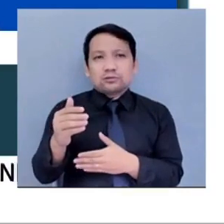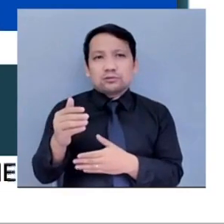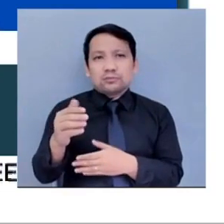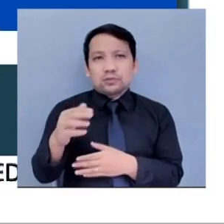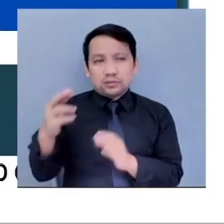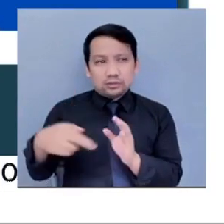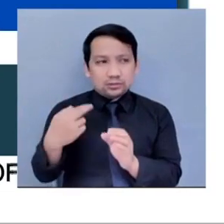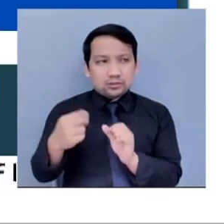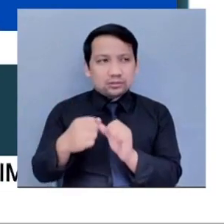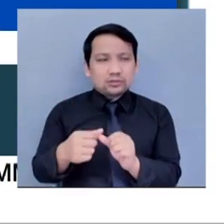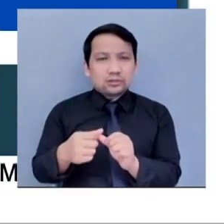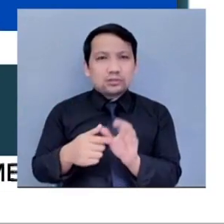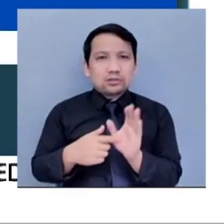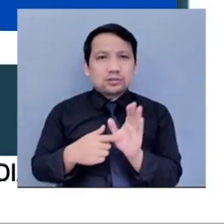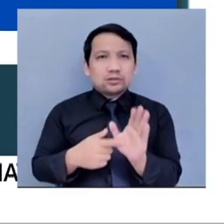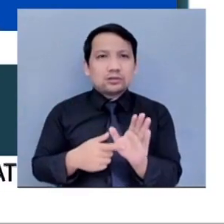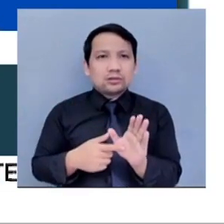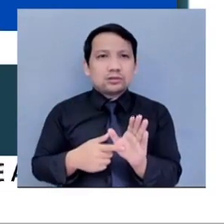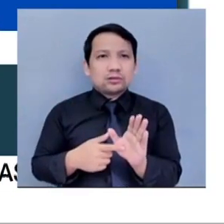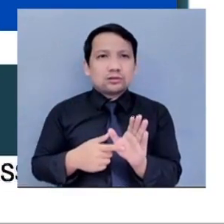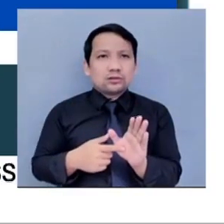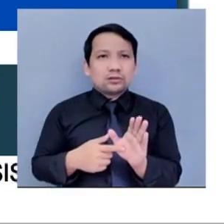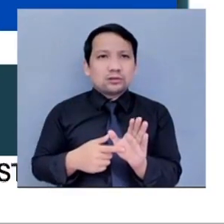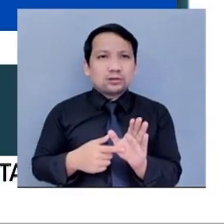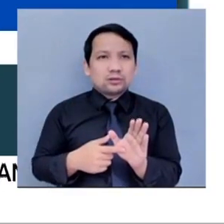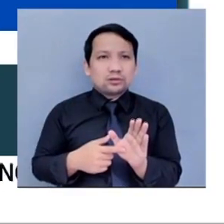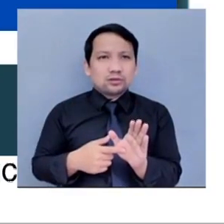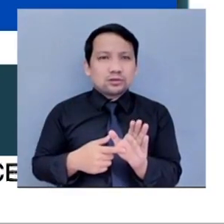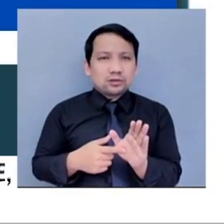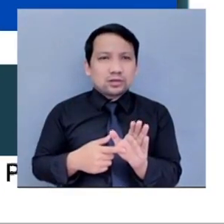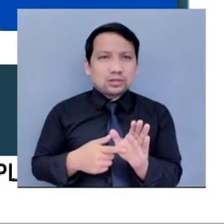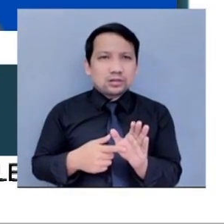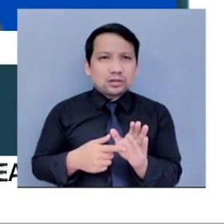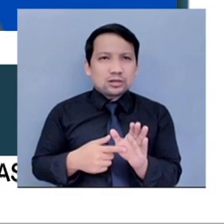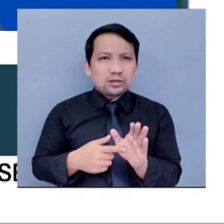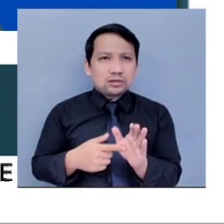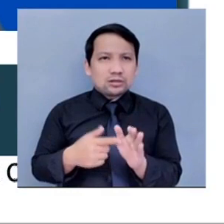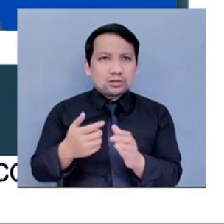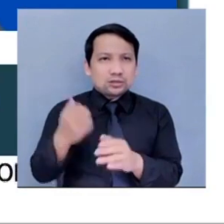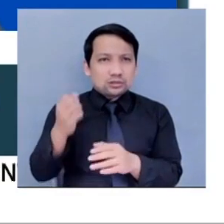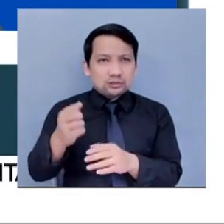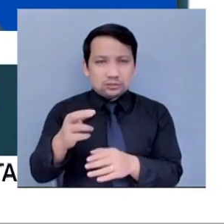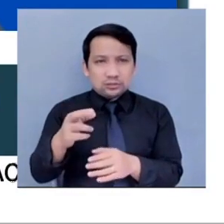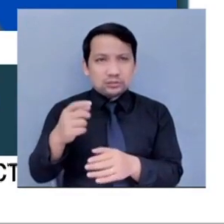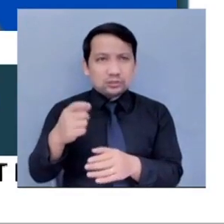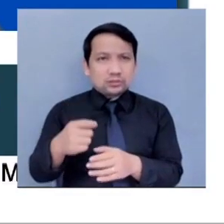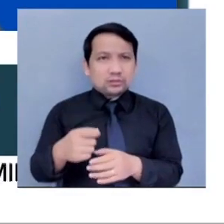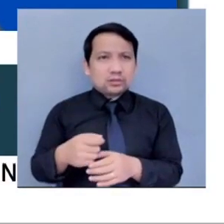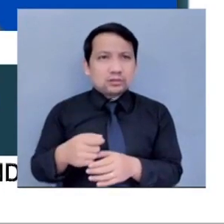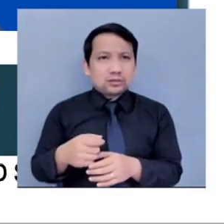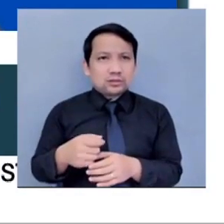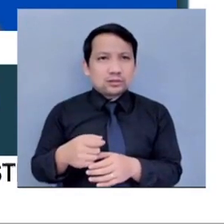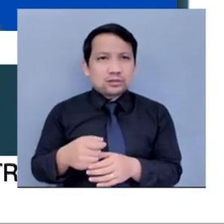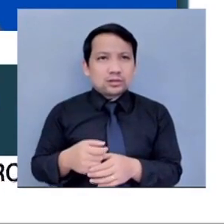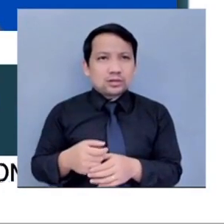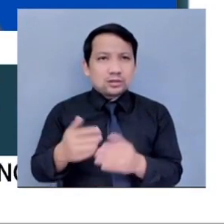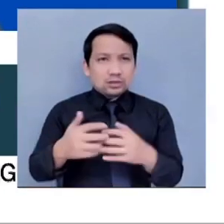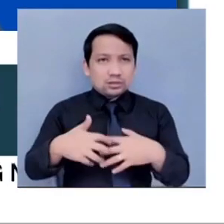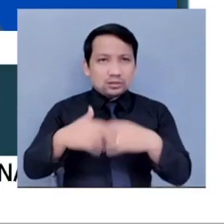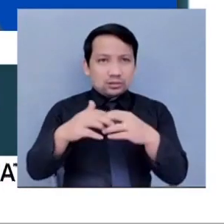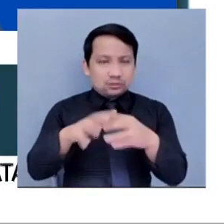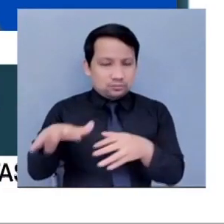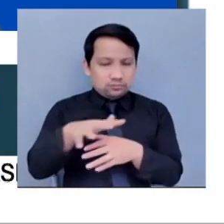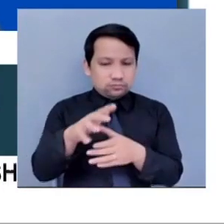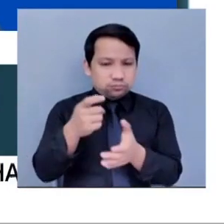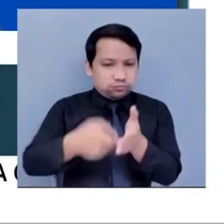reform measures must be passed. At the very least, intensified tax collection. And then if inflation stabilizes, we